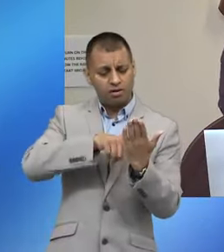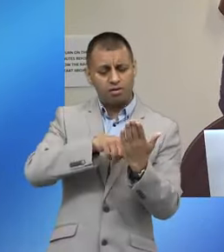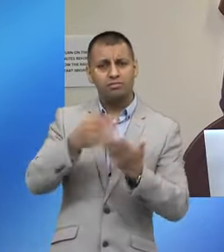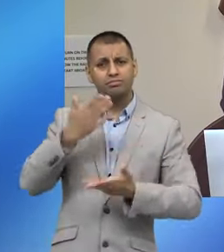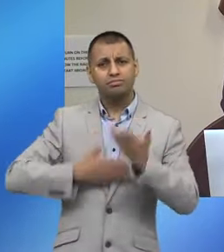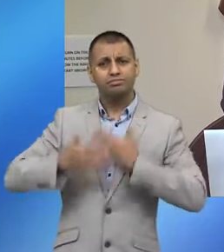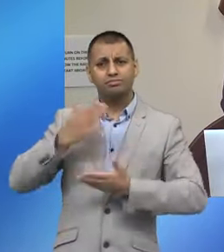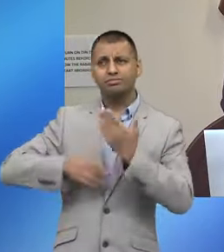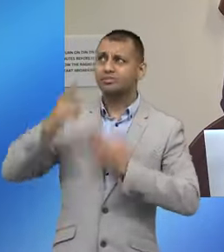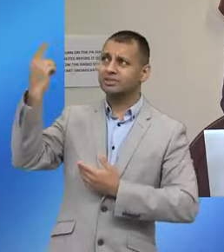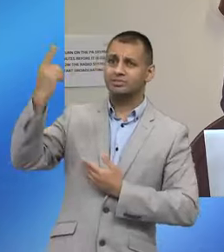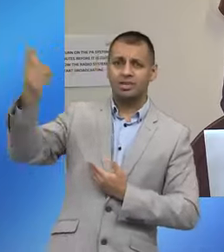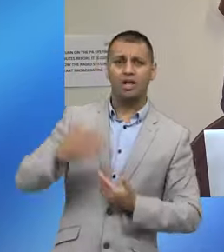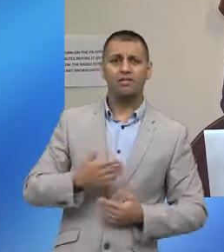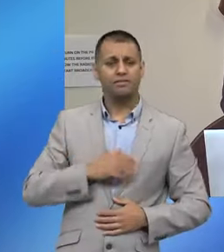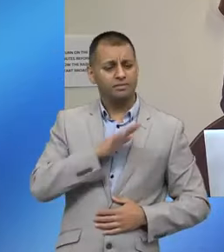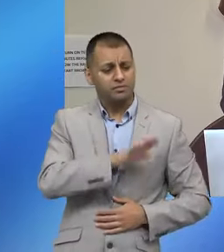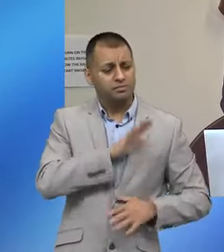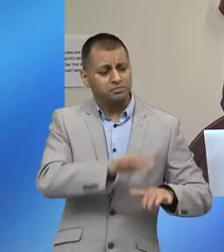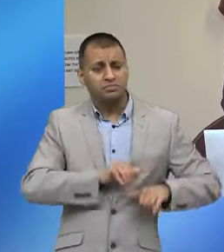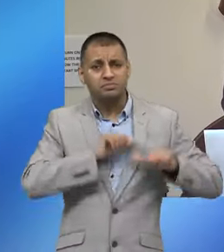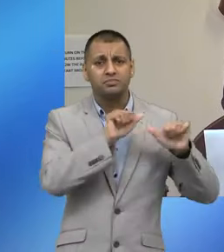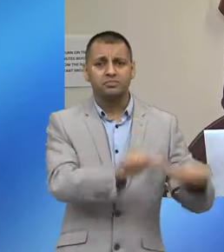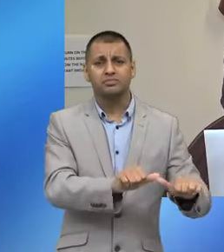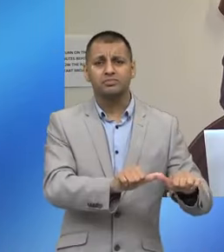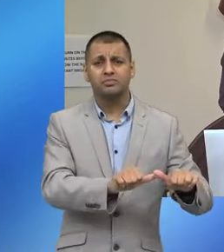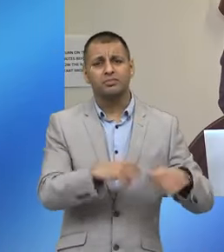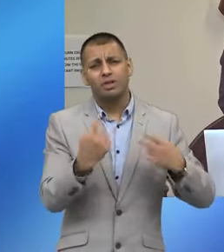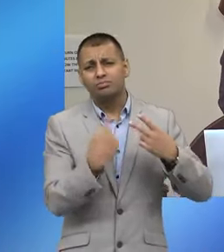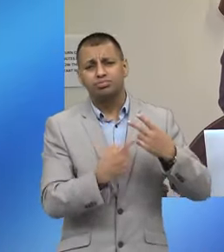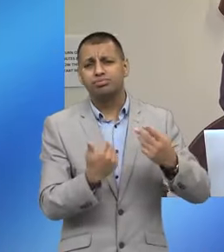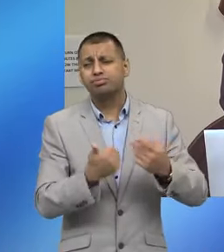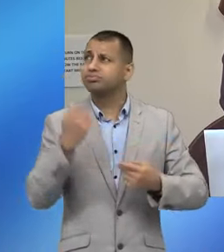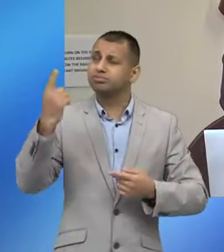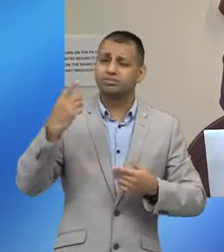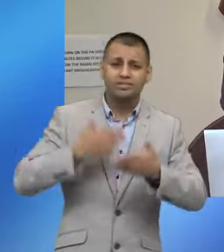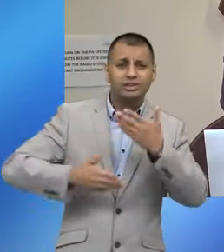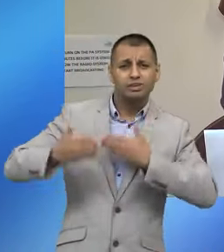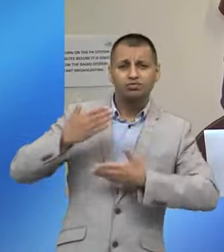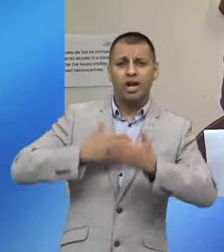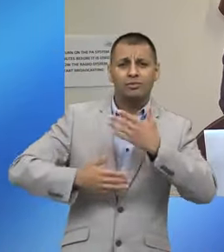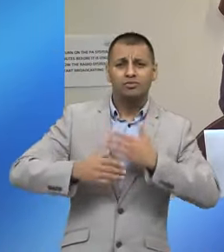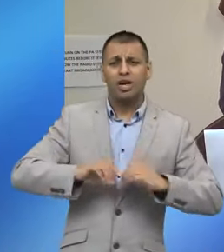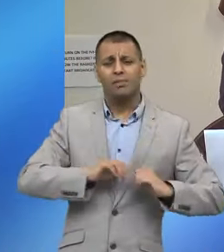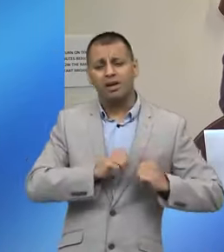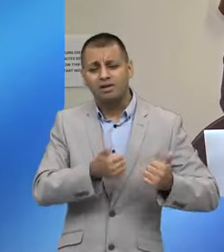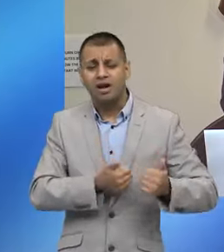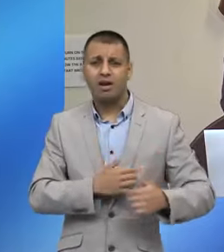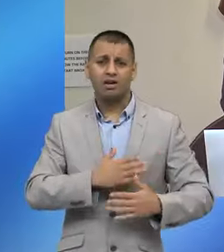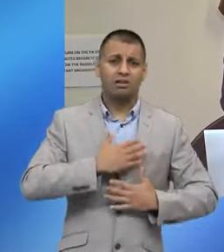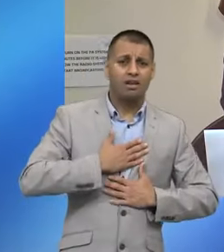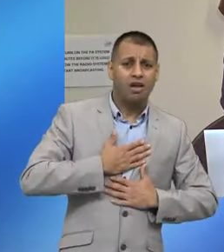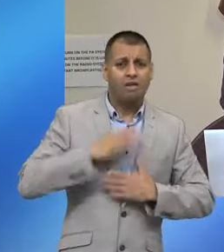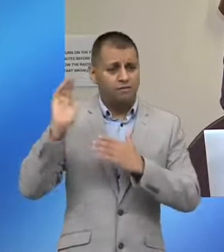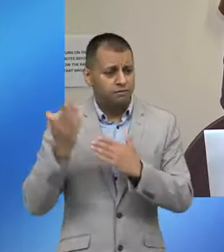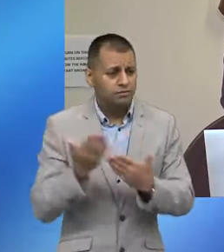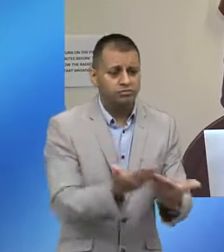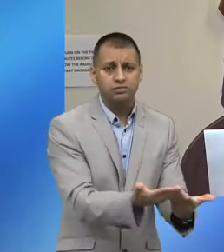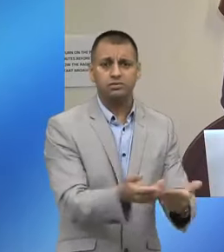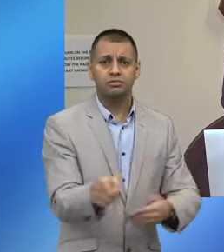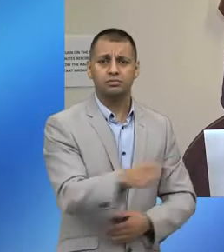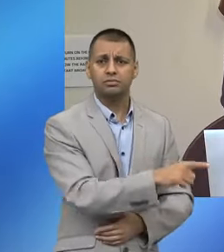Ar-Rahman Ar-Rahim, Ar-Ra'uf Ar-Rahim, wa huwa al-Ghafur al-Wadud. Allah is al-Wadud. He has love for